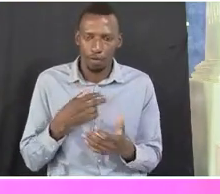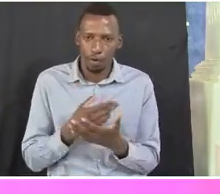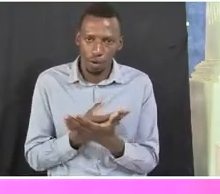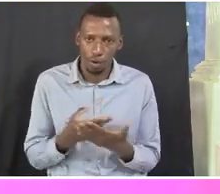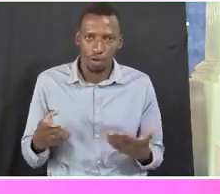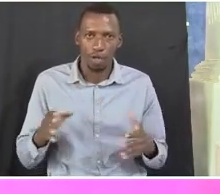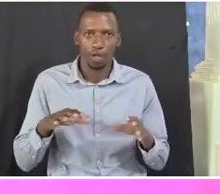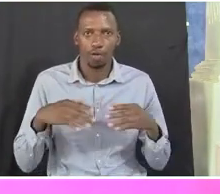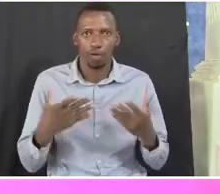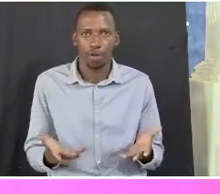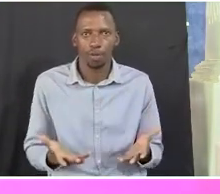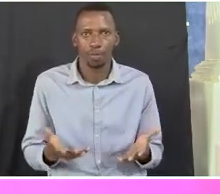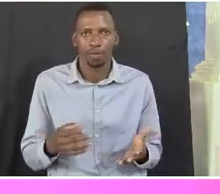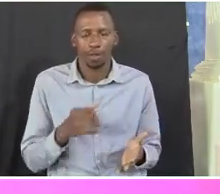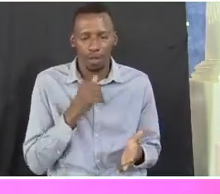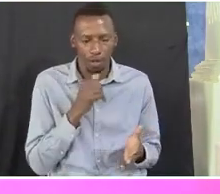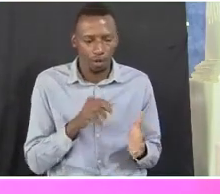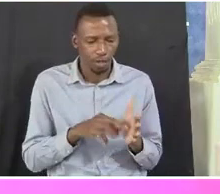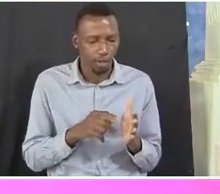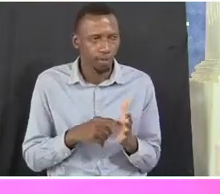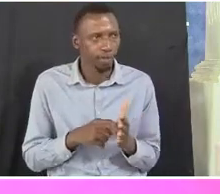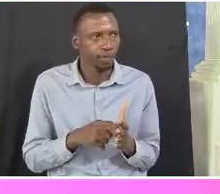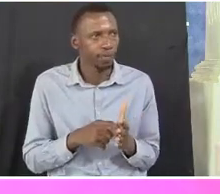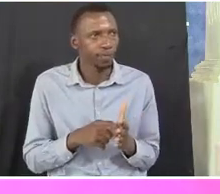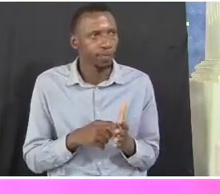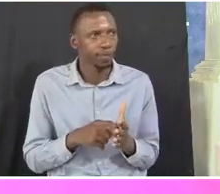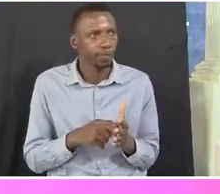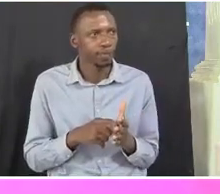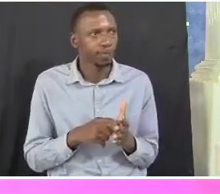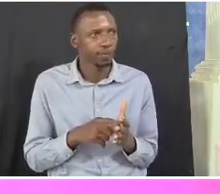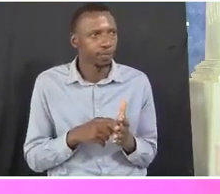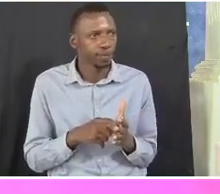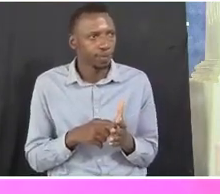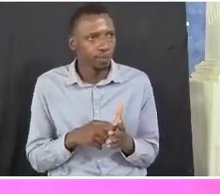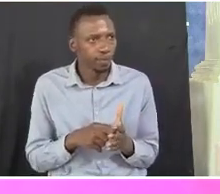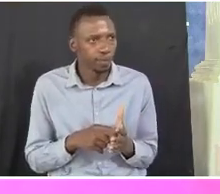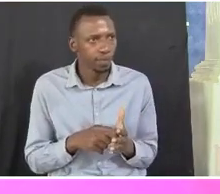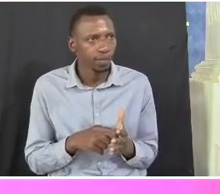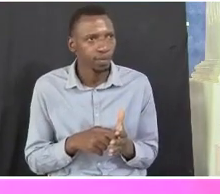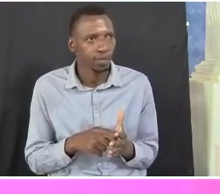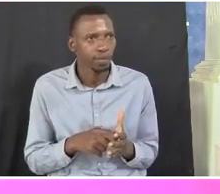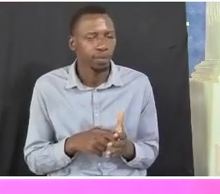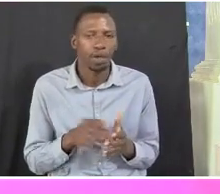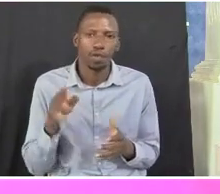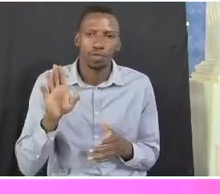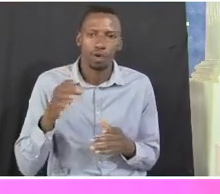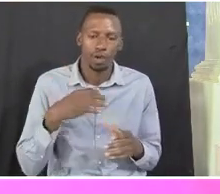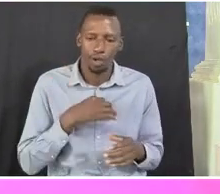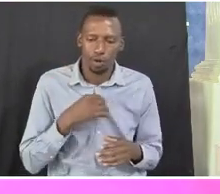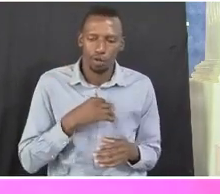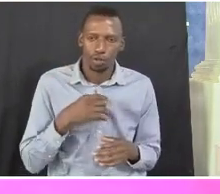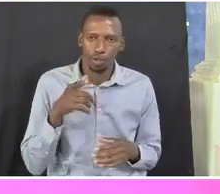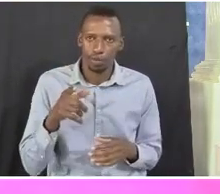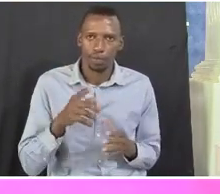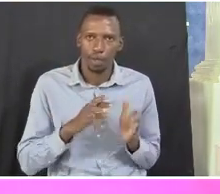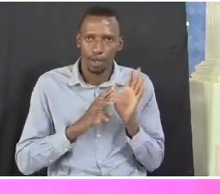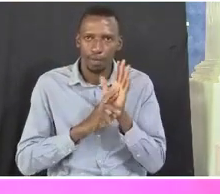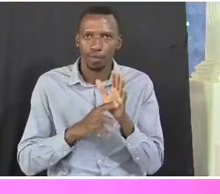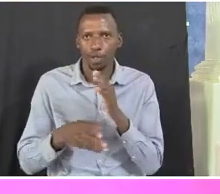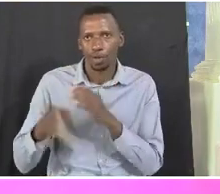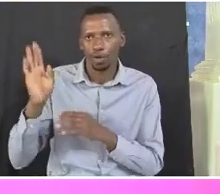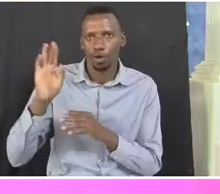garments? I don't mean holy in terms of being washed or such like, but do they represent